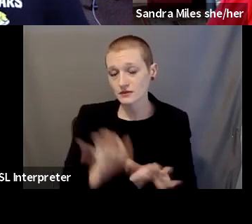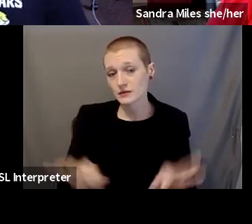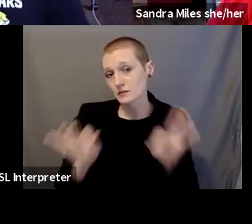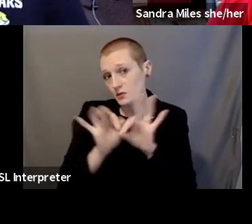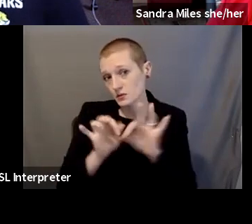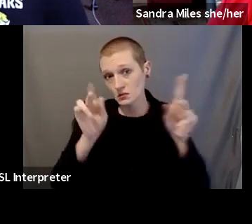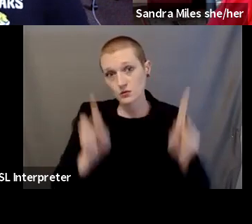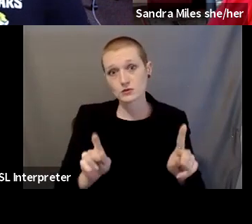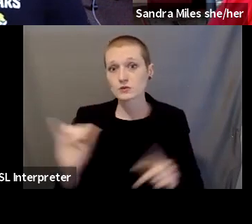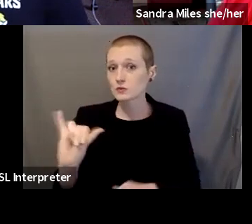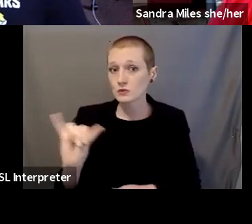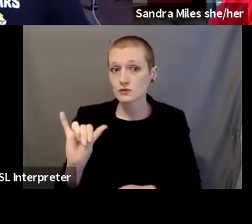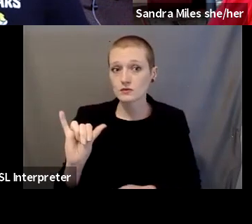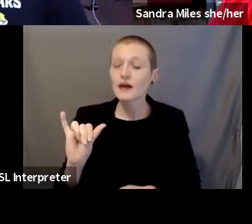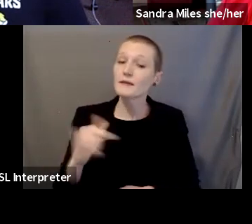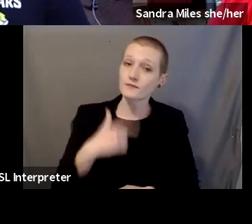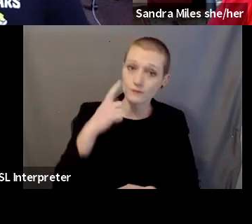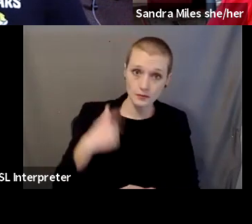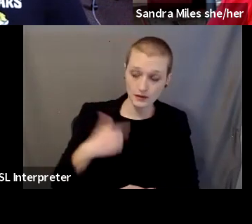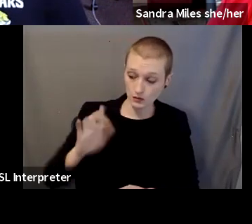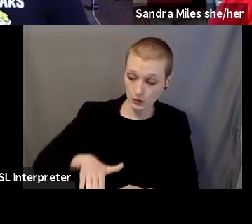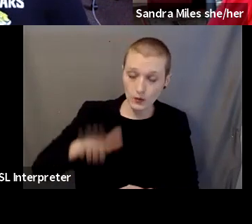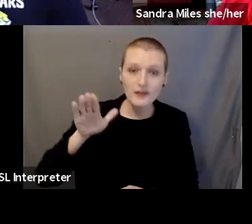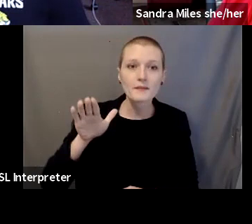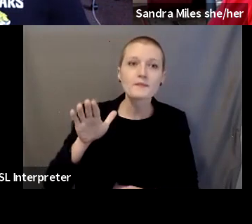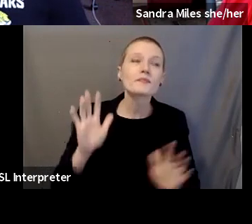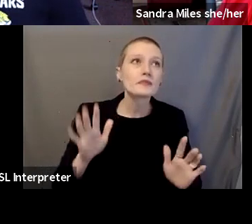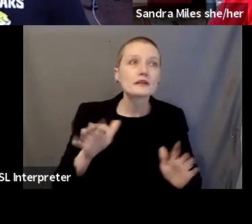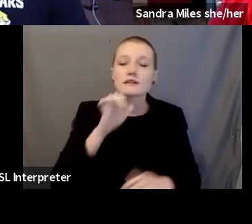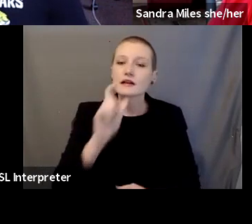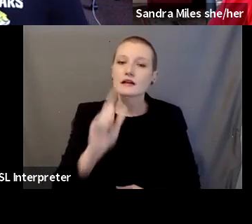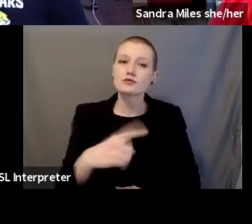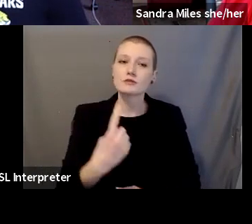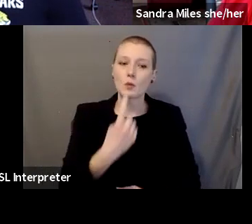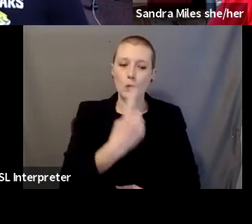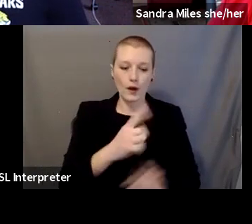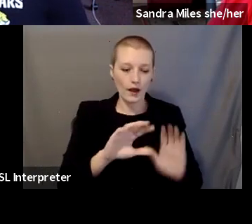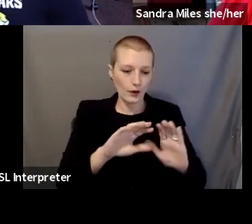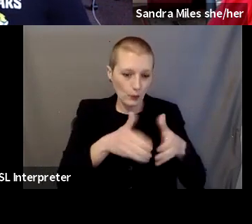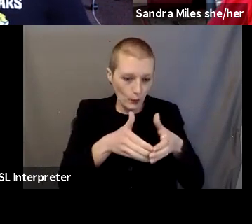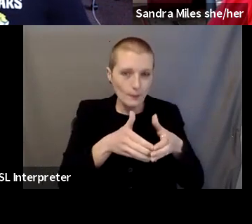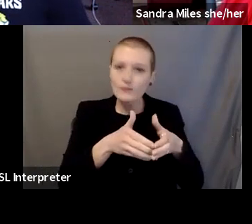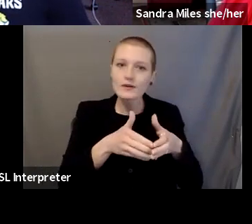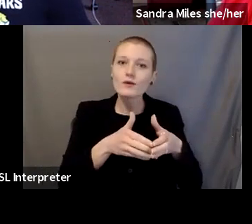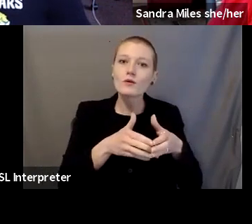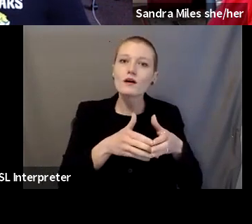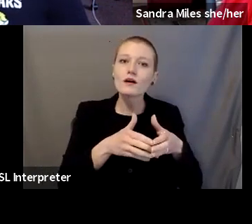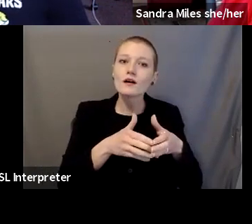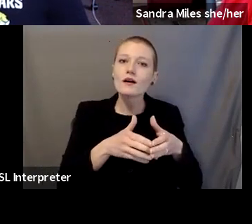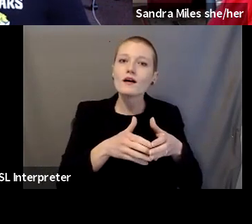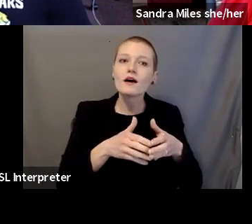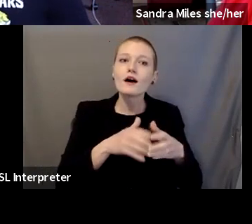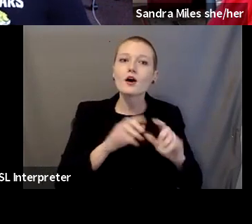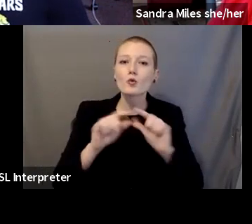And growing up, here's another, it wasn't just one group, one individual, is a group of individuals, but the